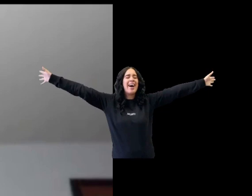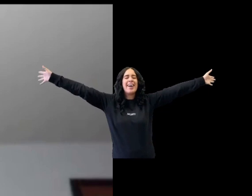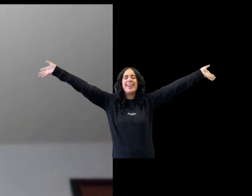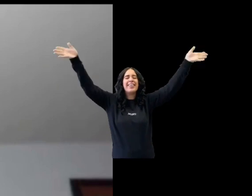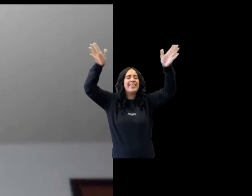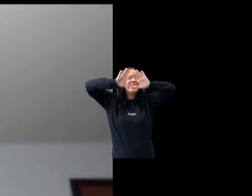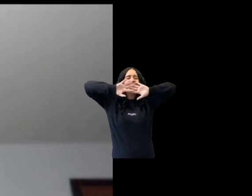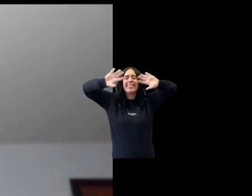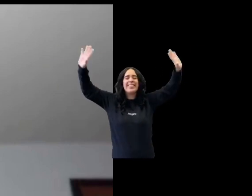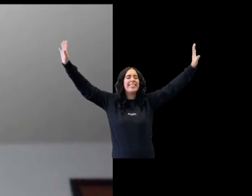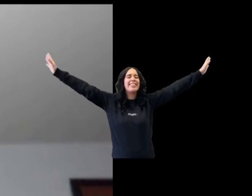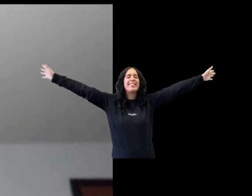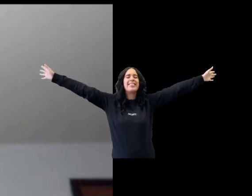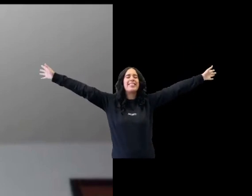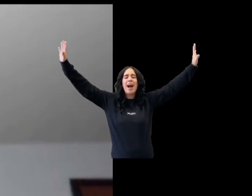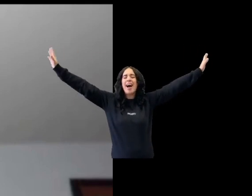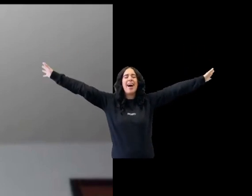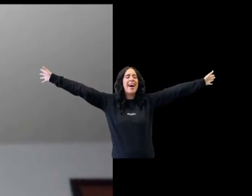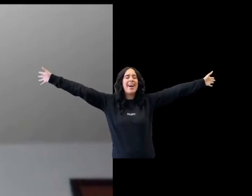up, see, y'all,